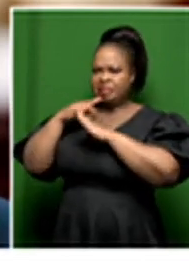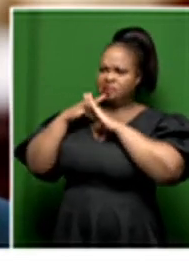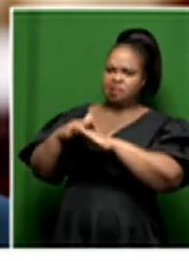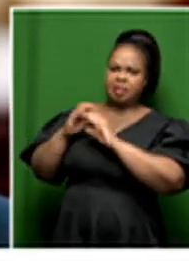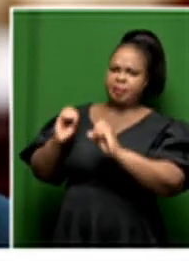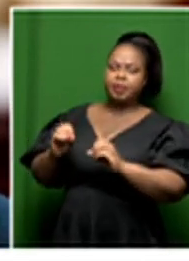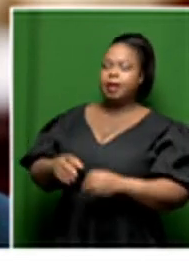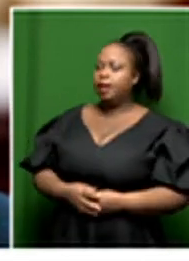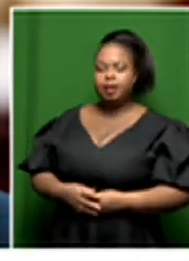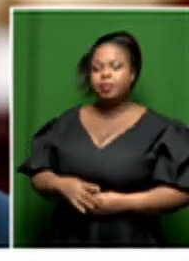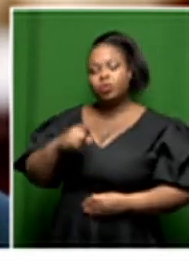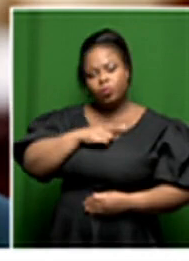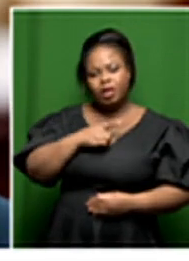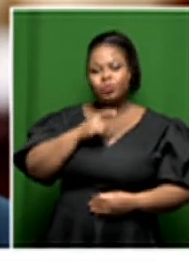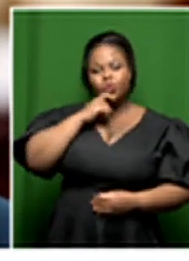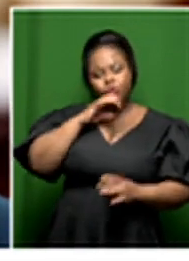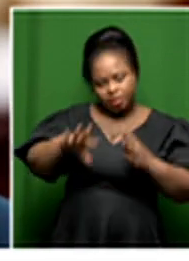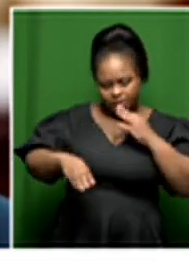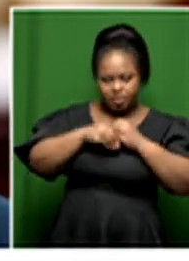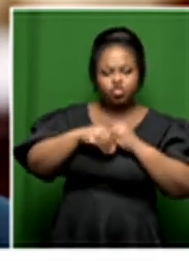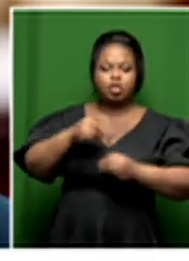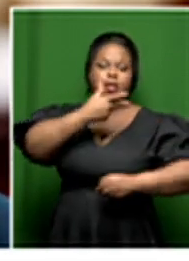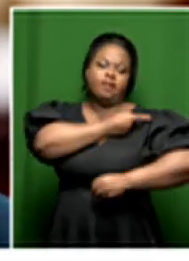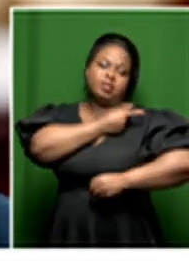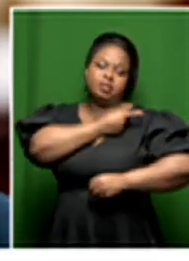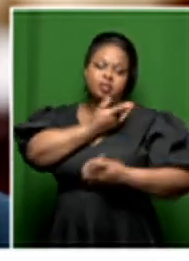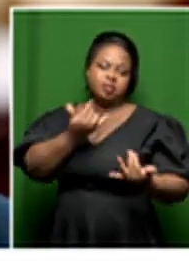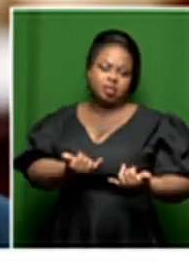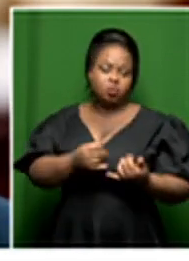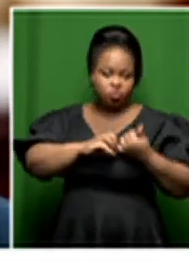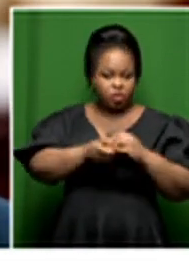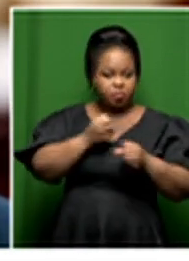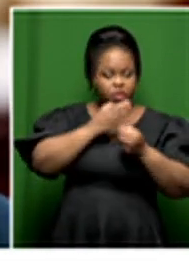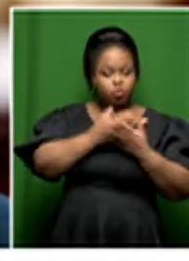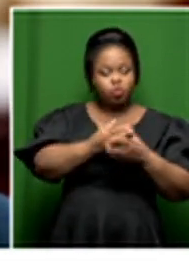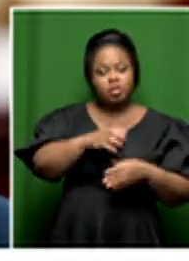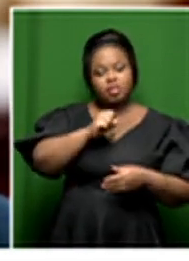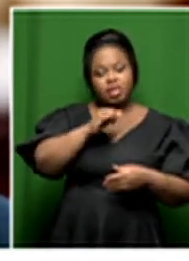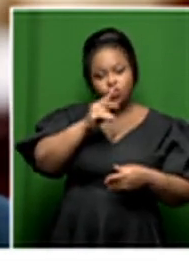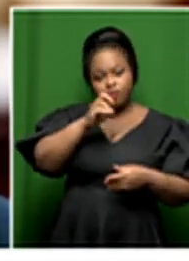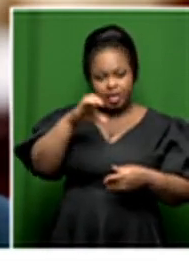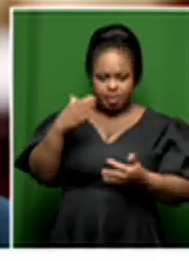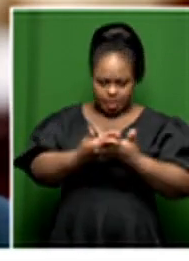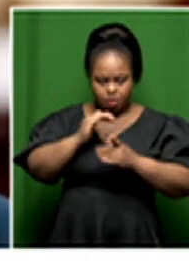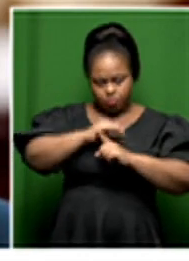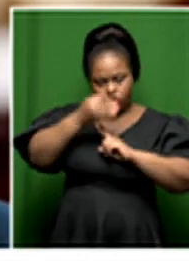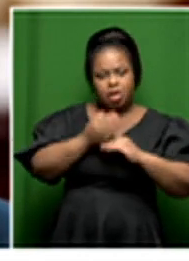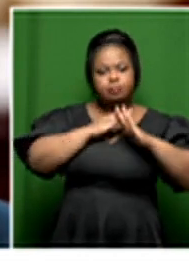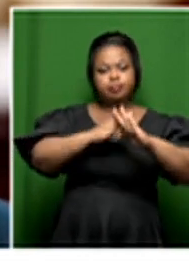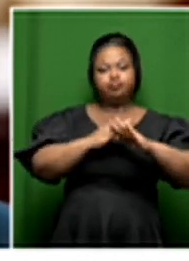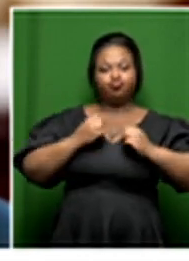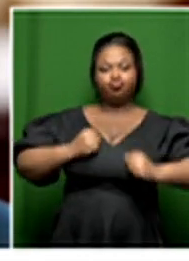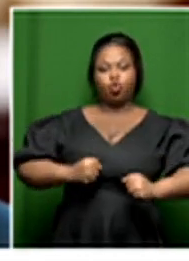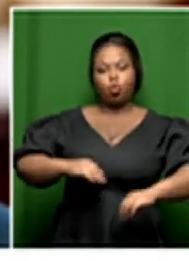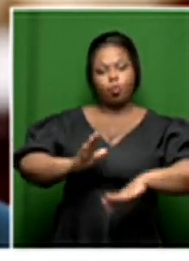is about using an additional vaccine in order to increase the efficacy and boost the